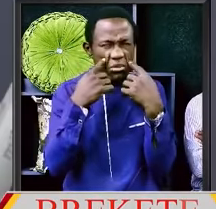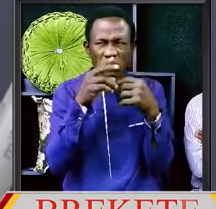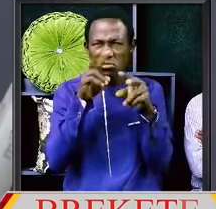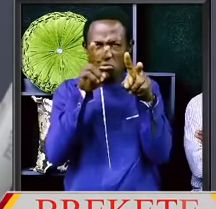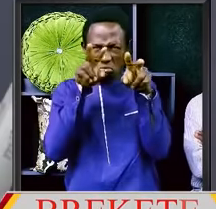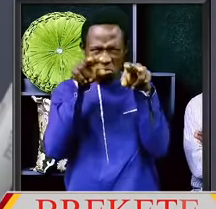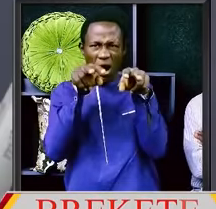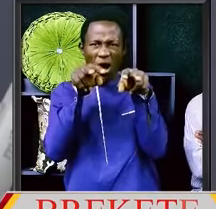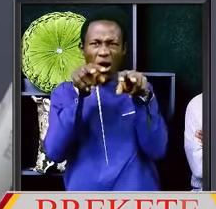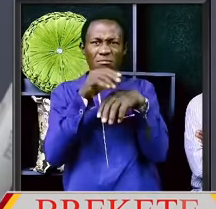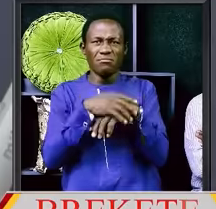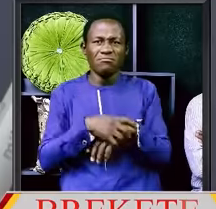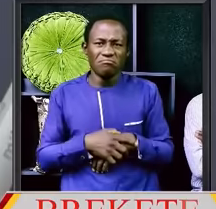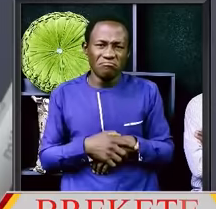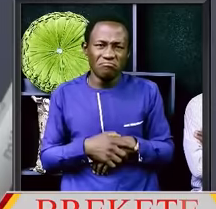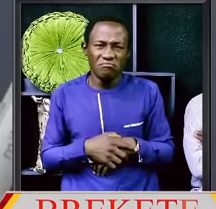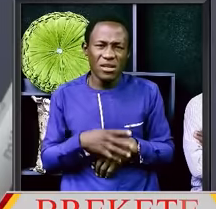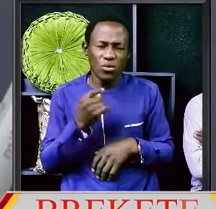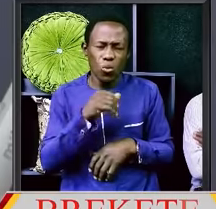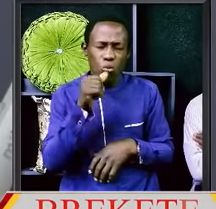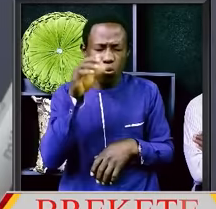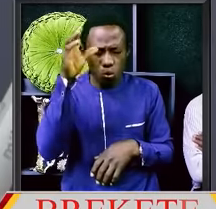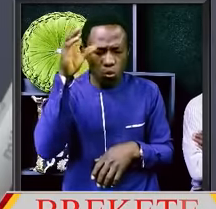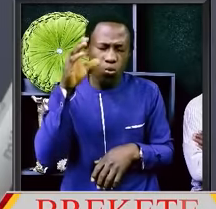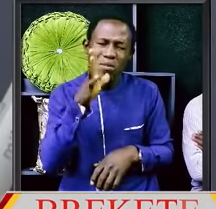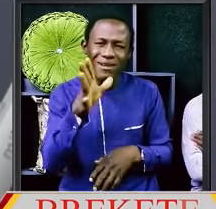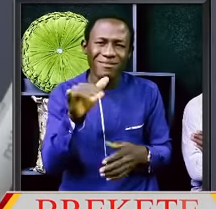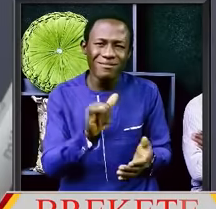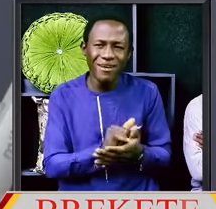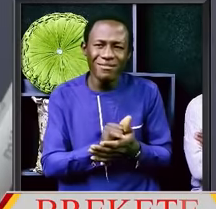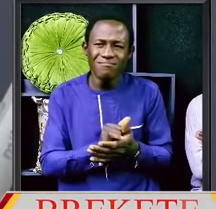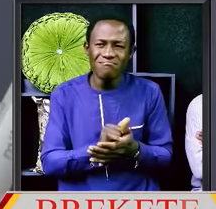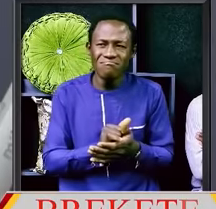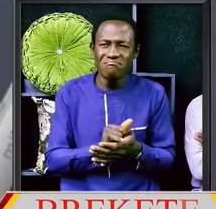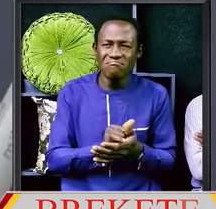I look him. The woman will resemble bucket.